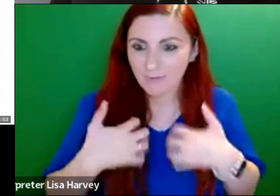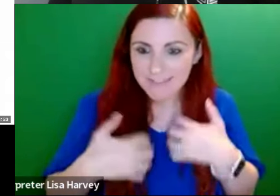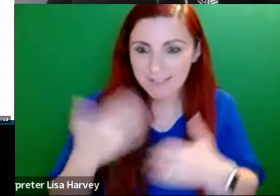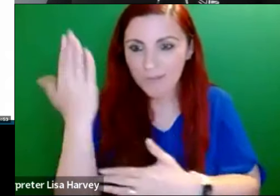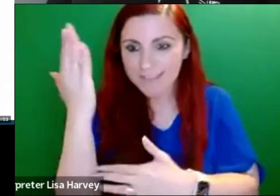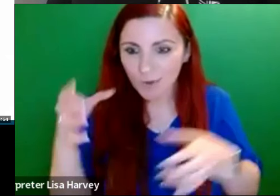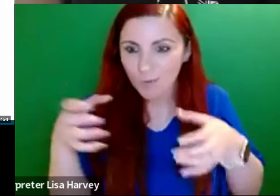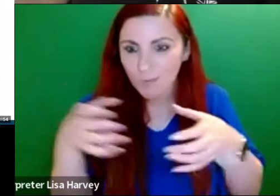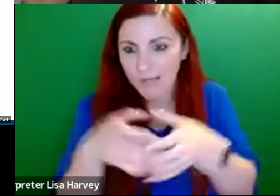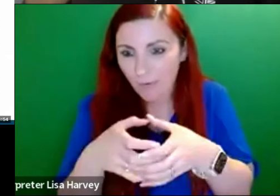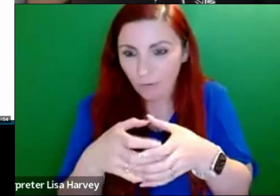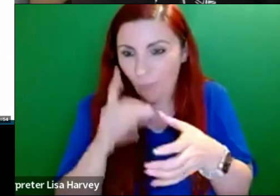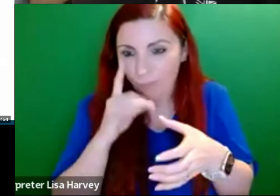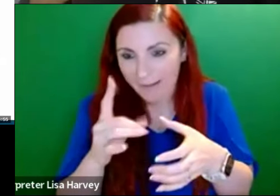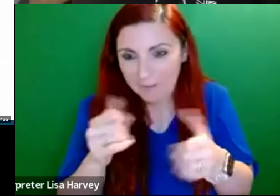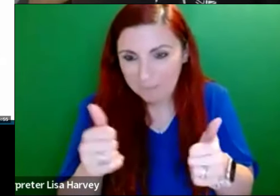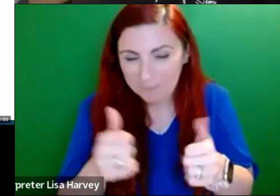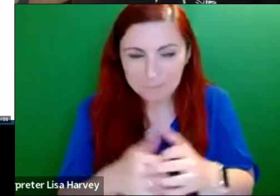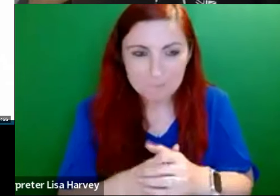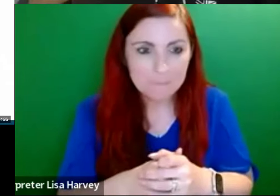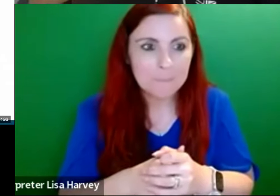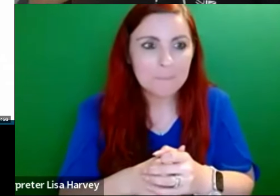together.